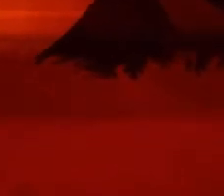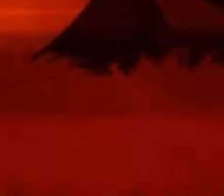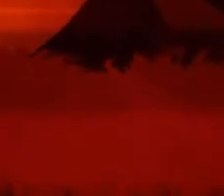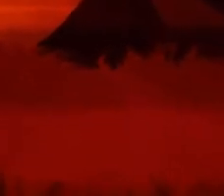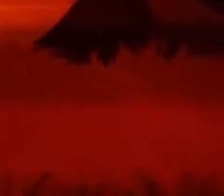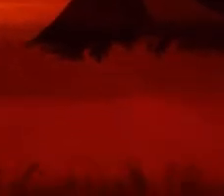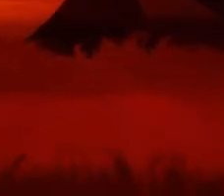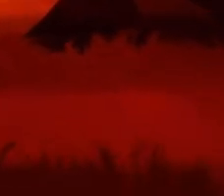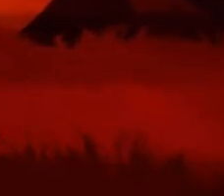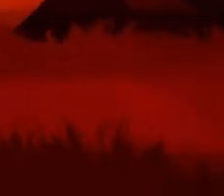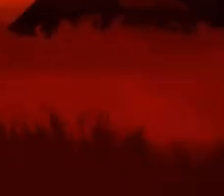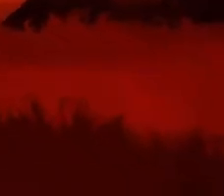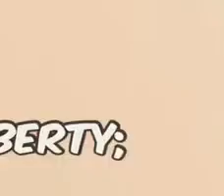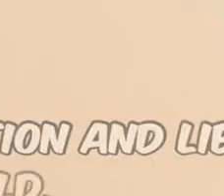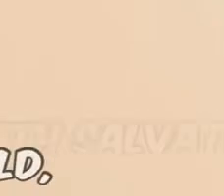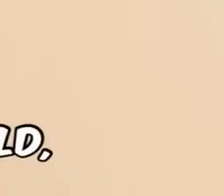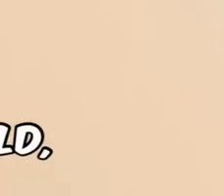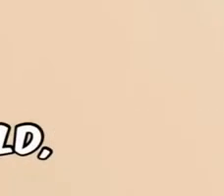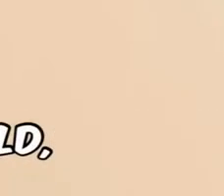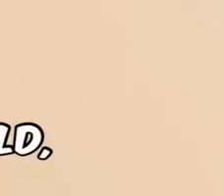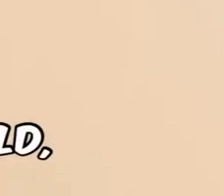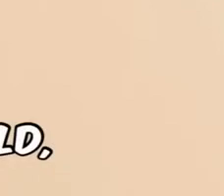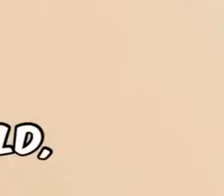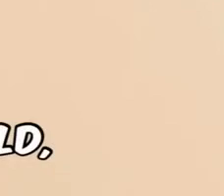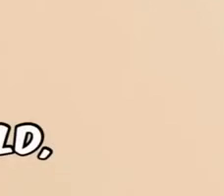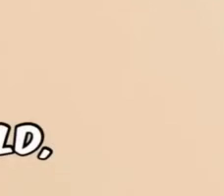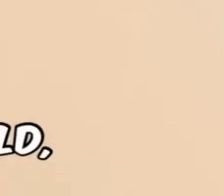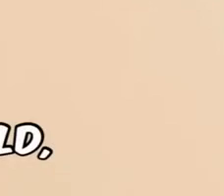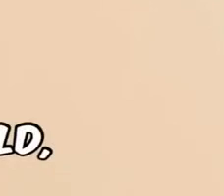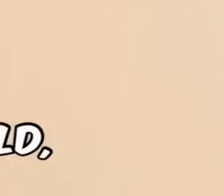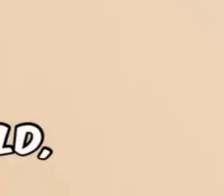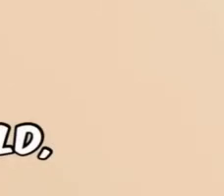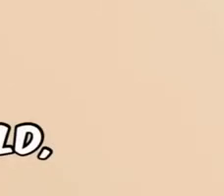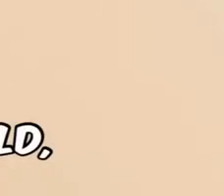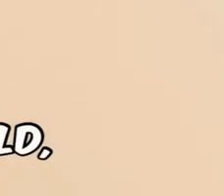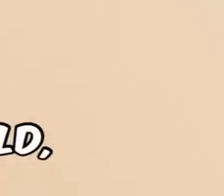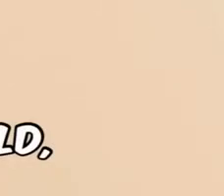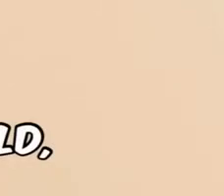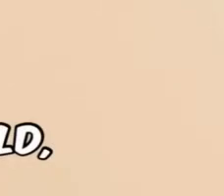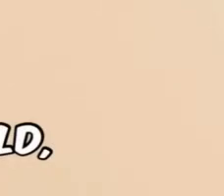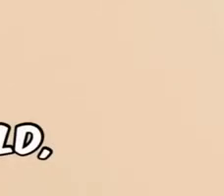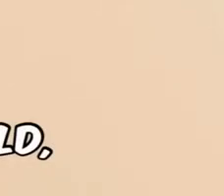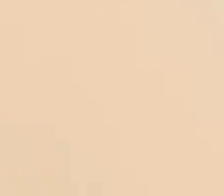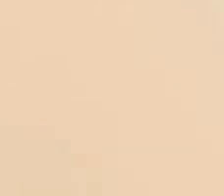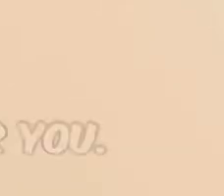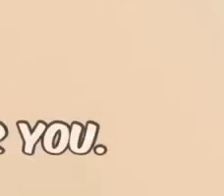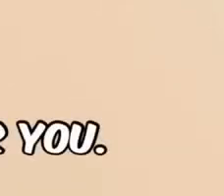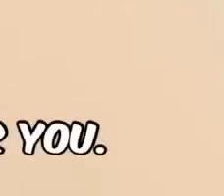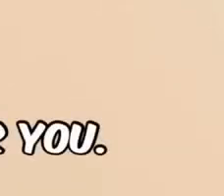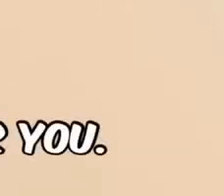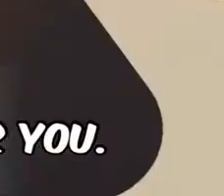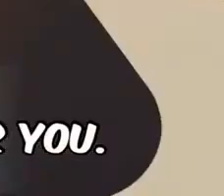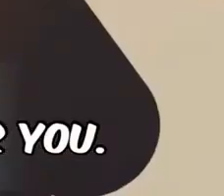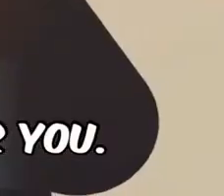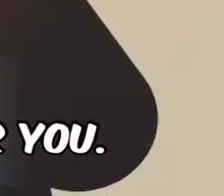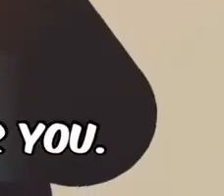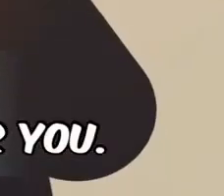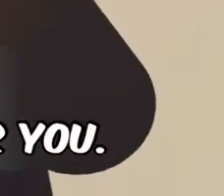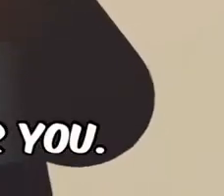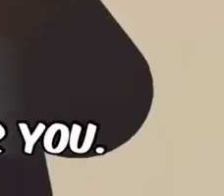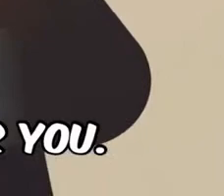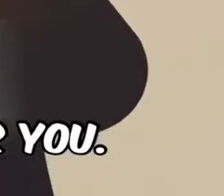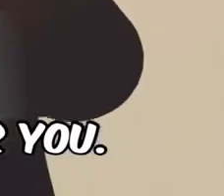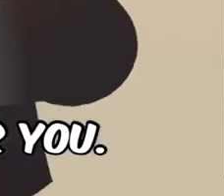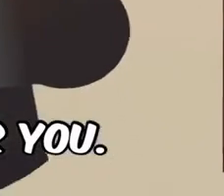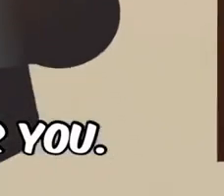and liberty, now go out and shout to all the world, underneath